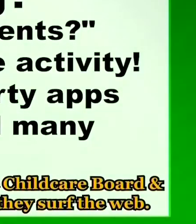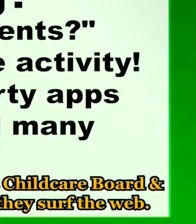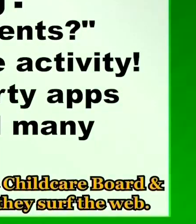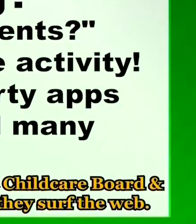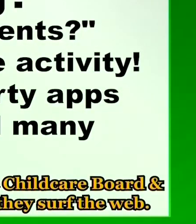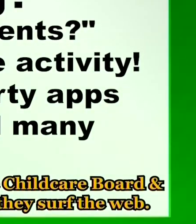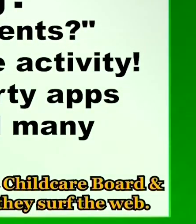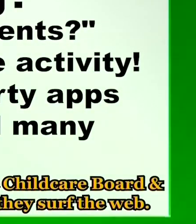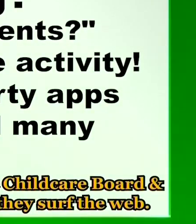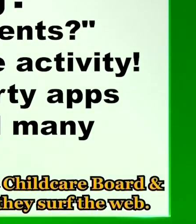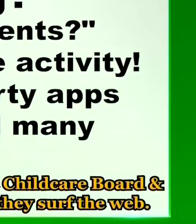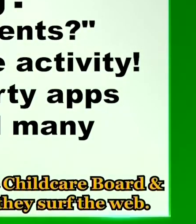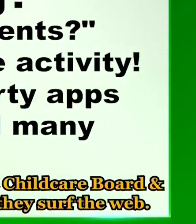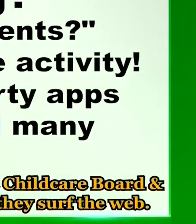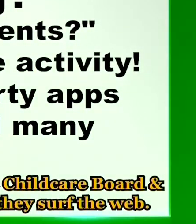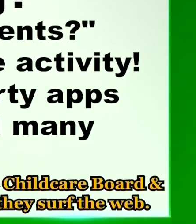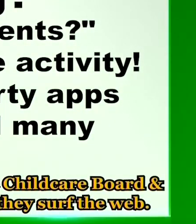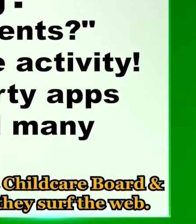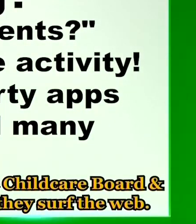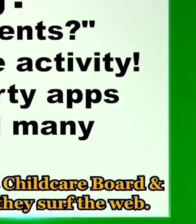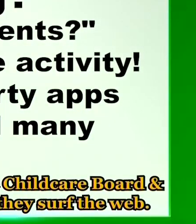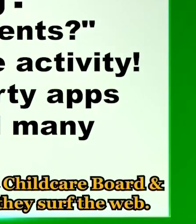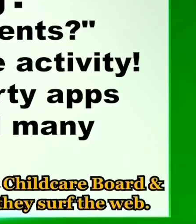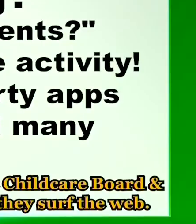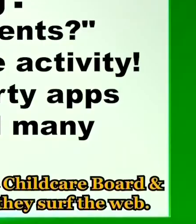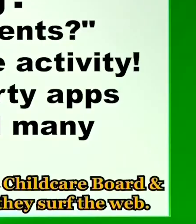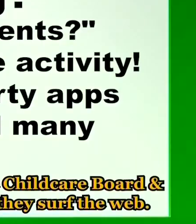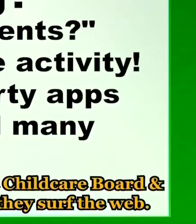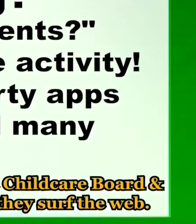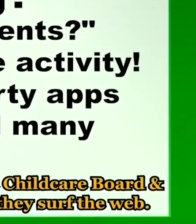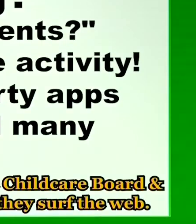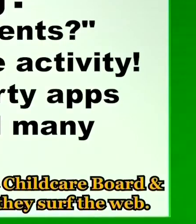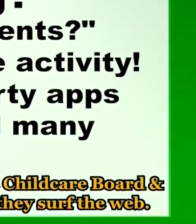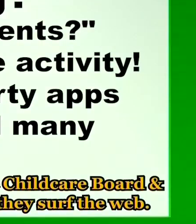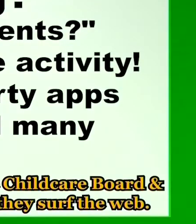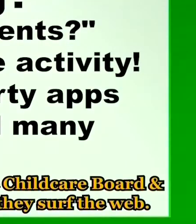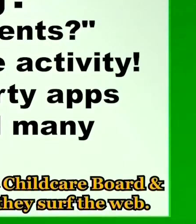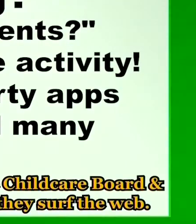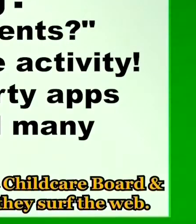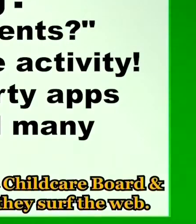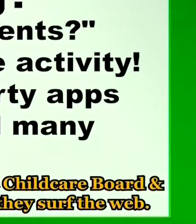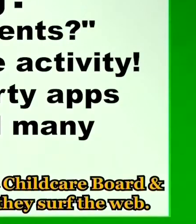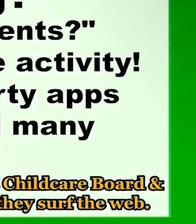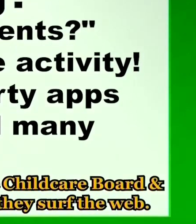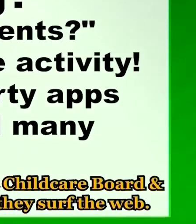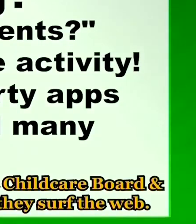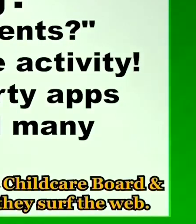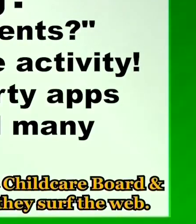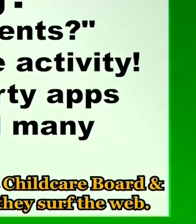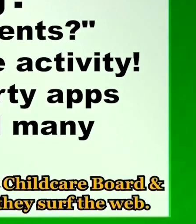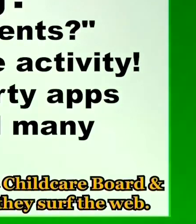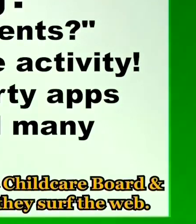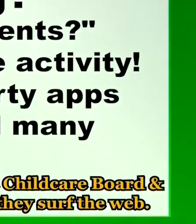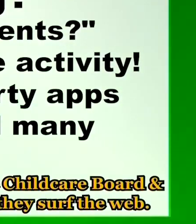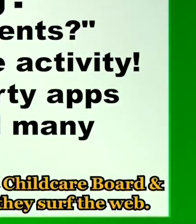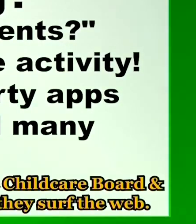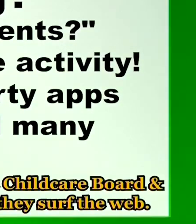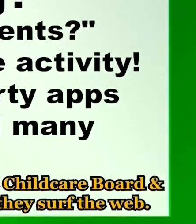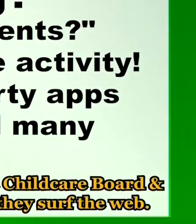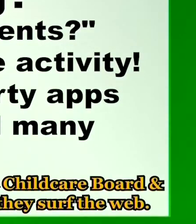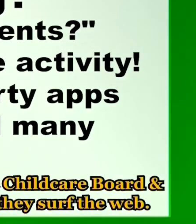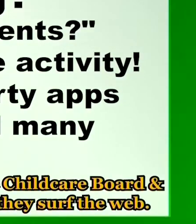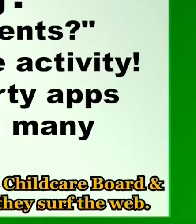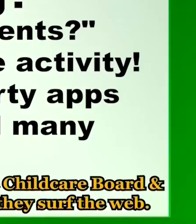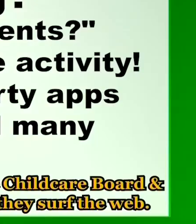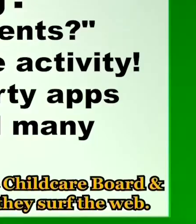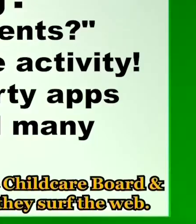Cyberbullying. What can we do as parents? Monitor your child's online activity. There are many third-party